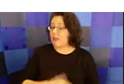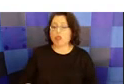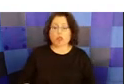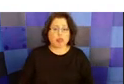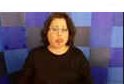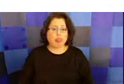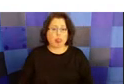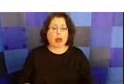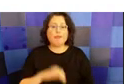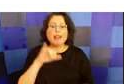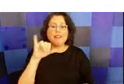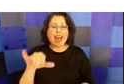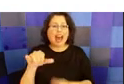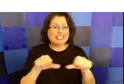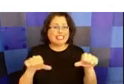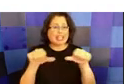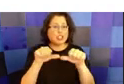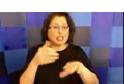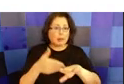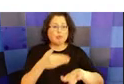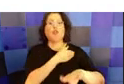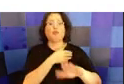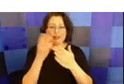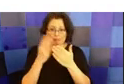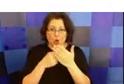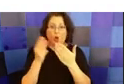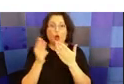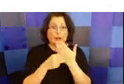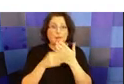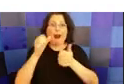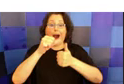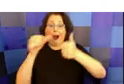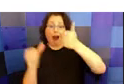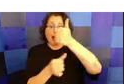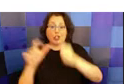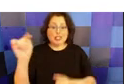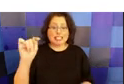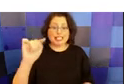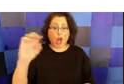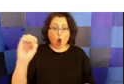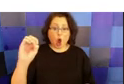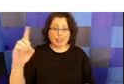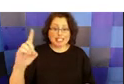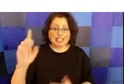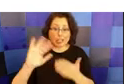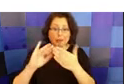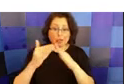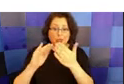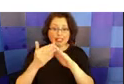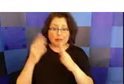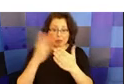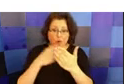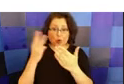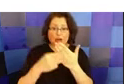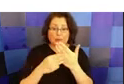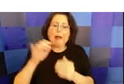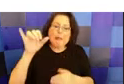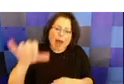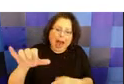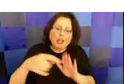So the station improvement program, under our transit-oriented communities program, the goal of this program is to